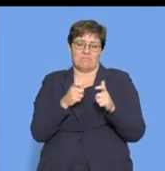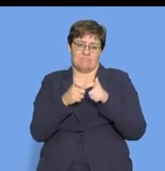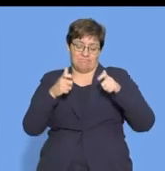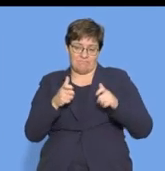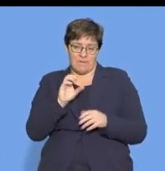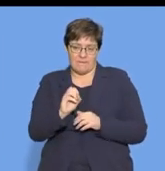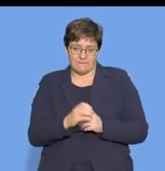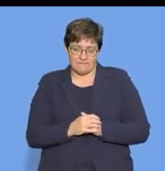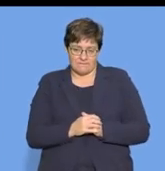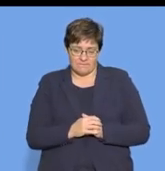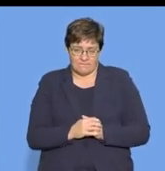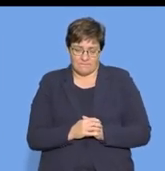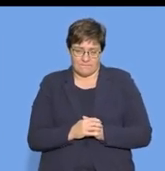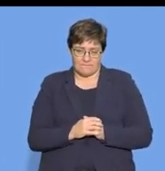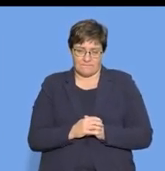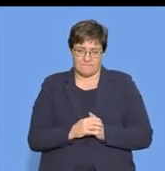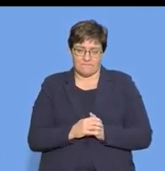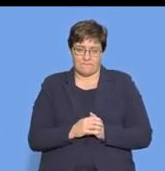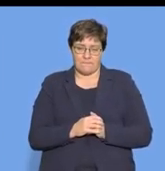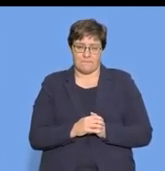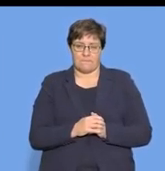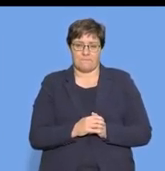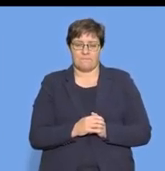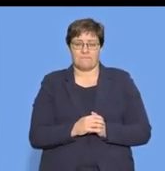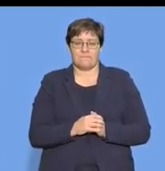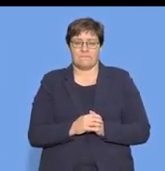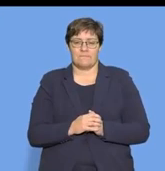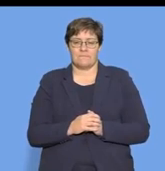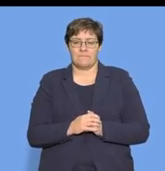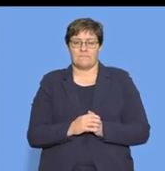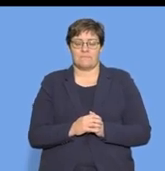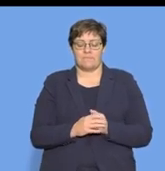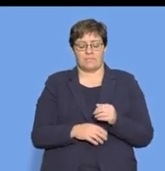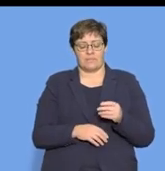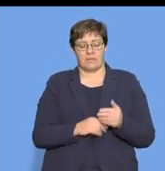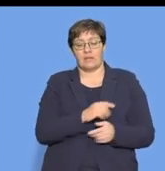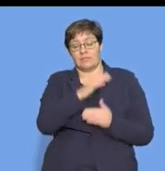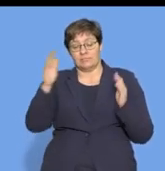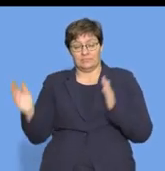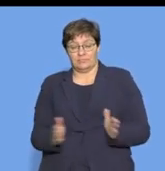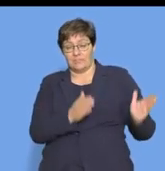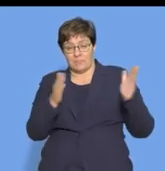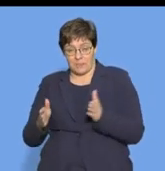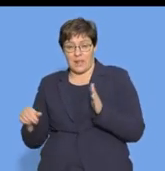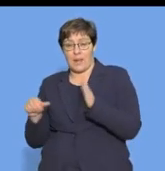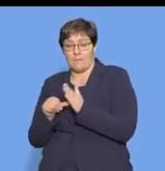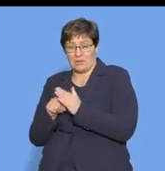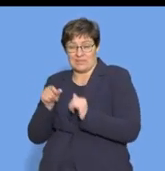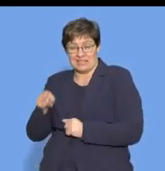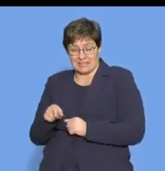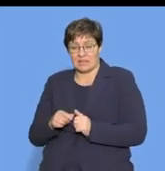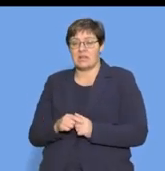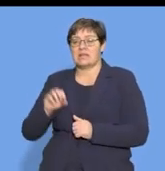brain capacity became a little bit more, it was a bit larger. All right, then we're going to have a look